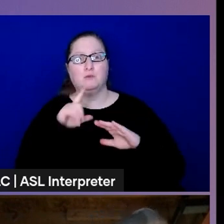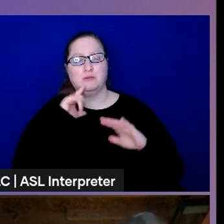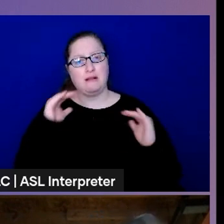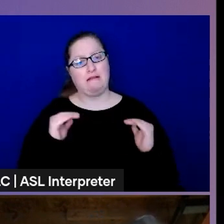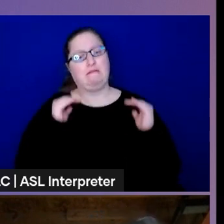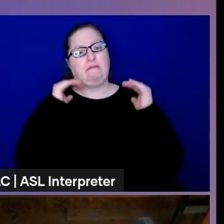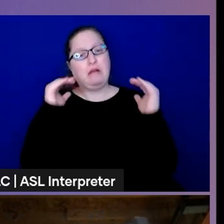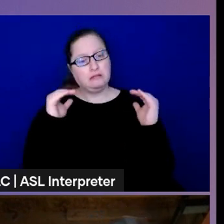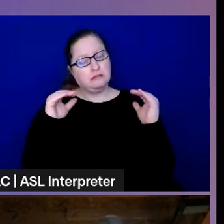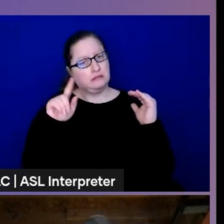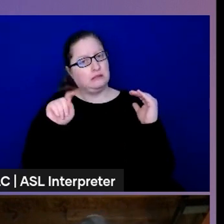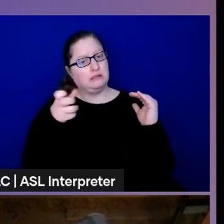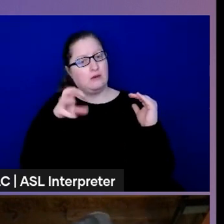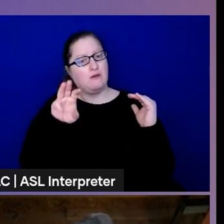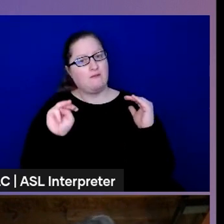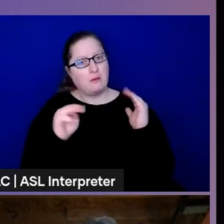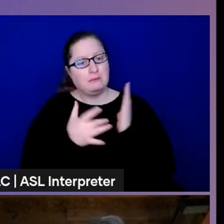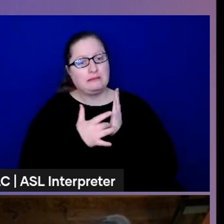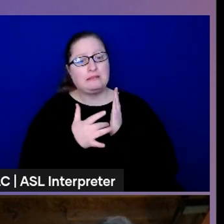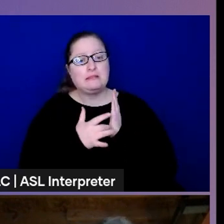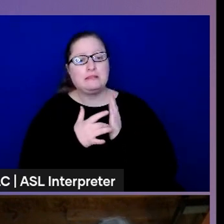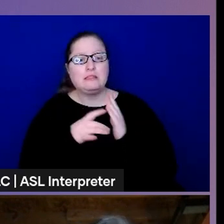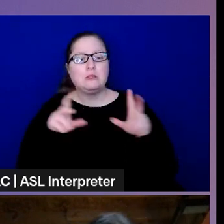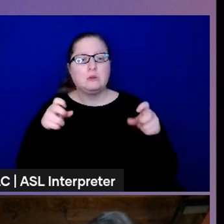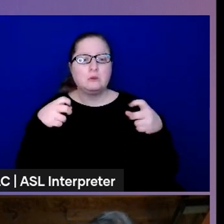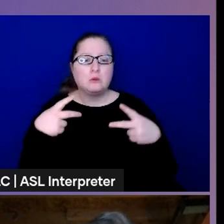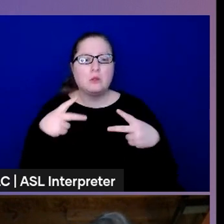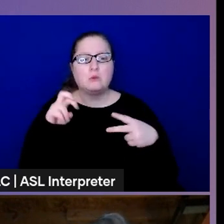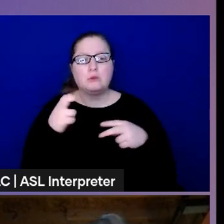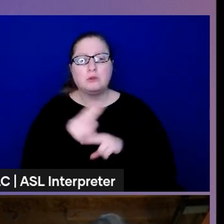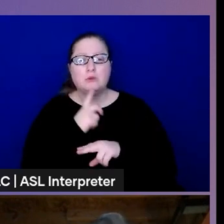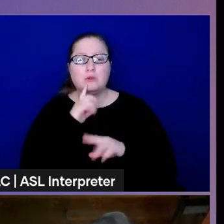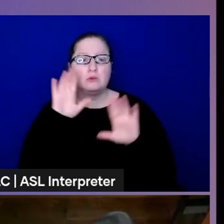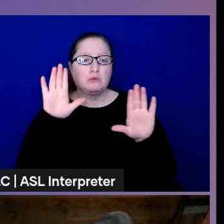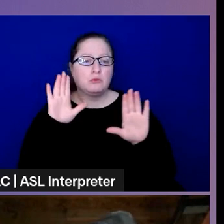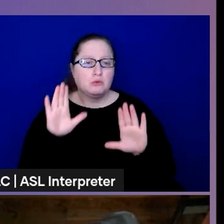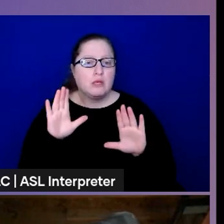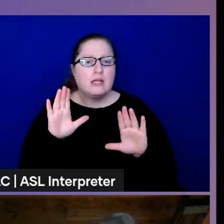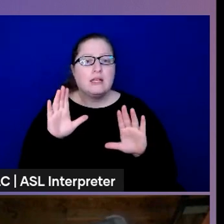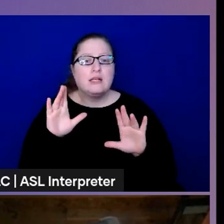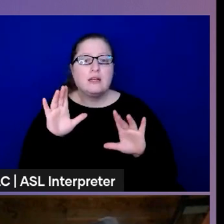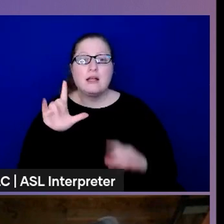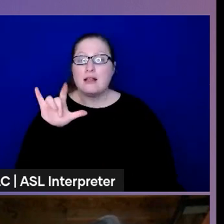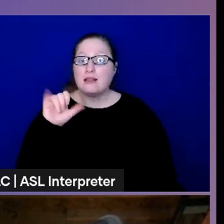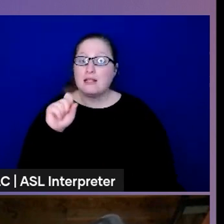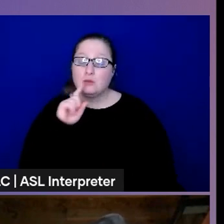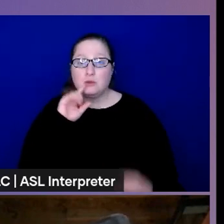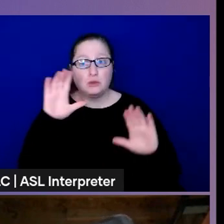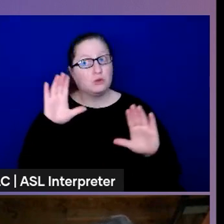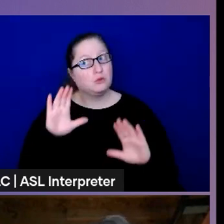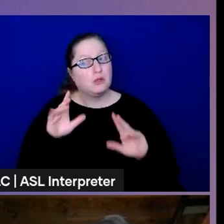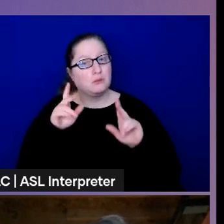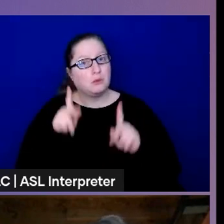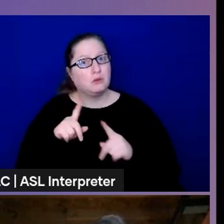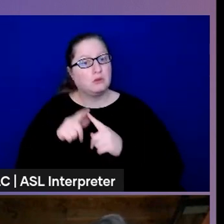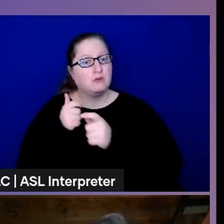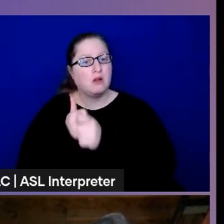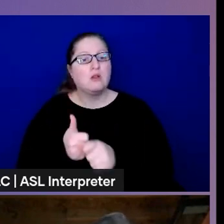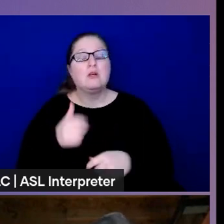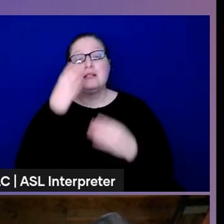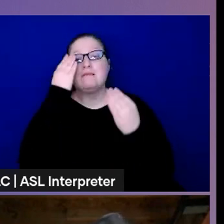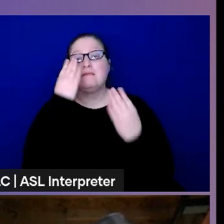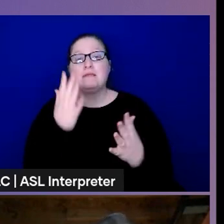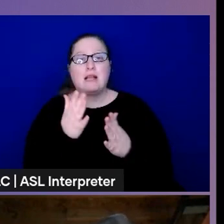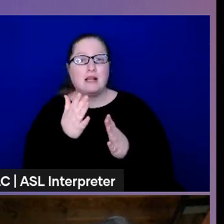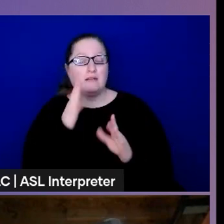code reuse. So Lays is a great presenter to follow. That's fantastic. Some data-driven code,